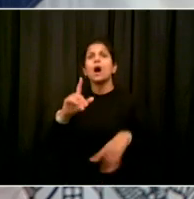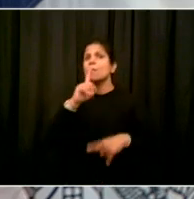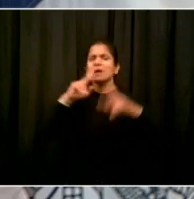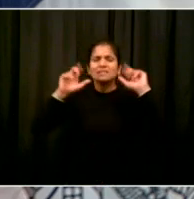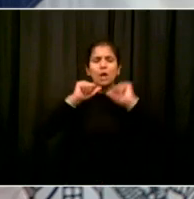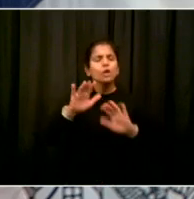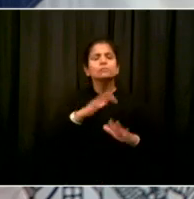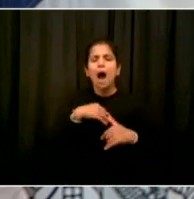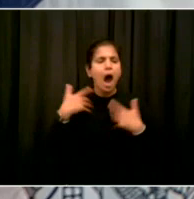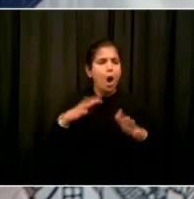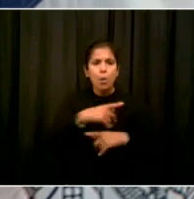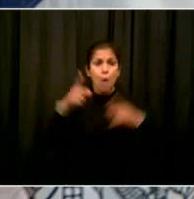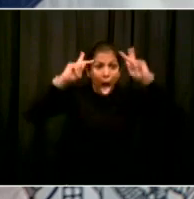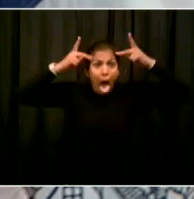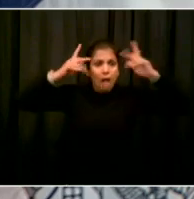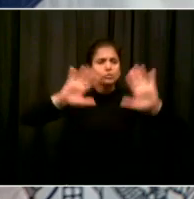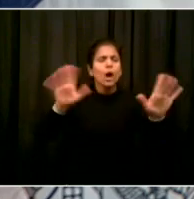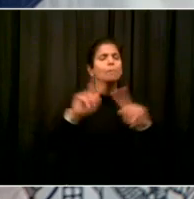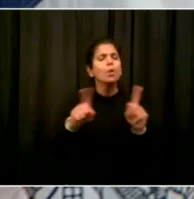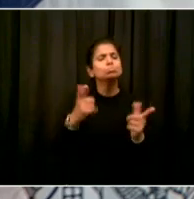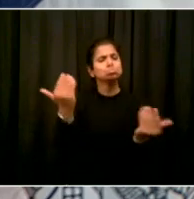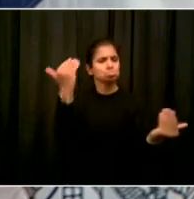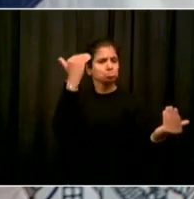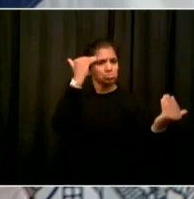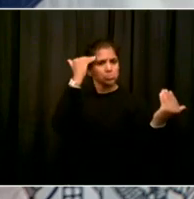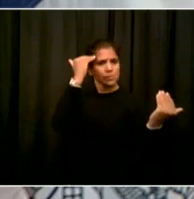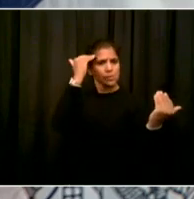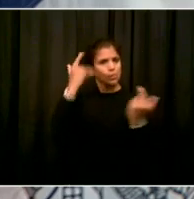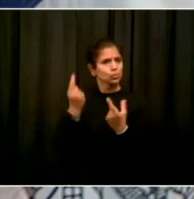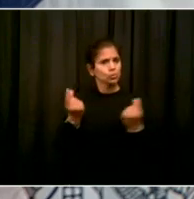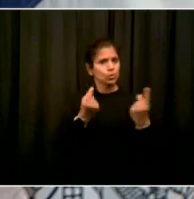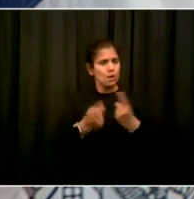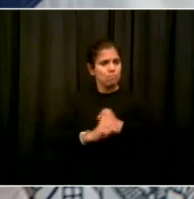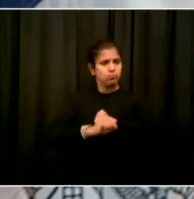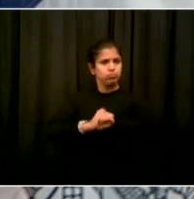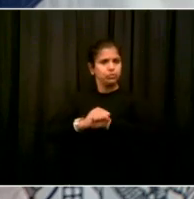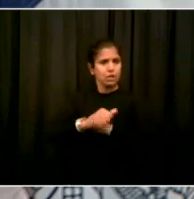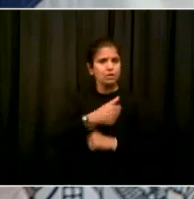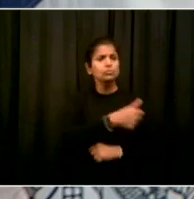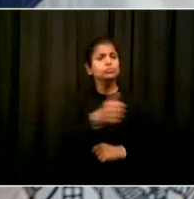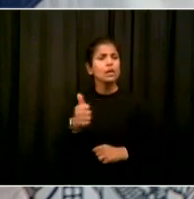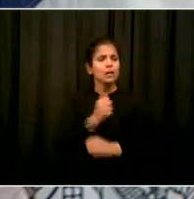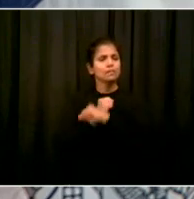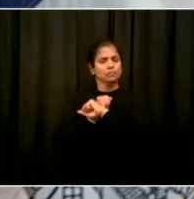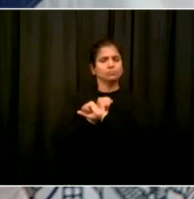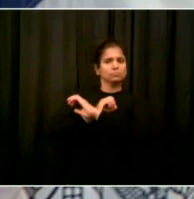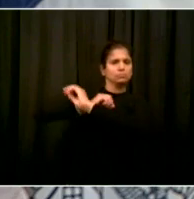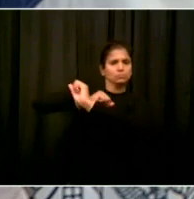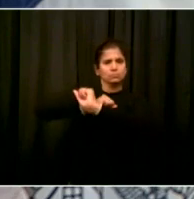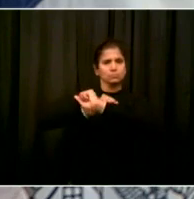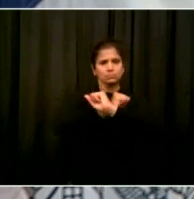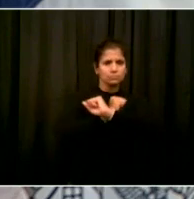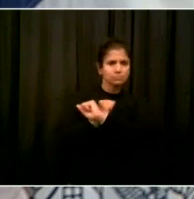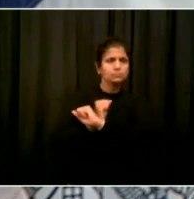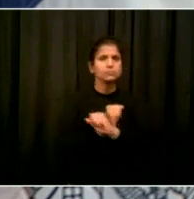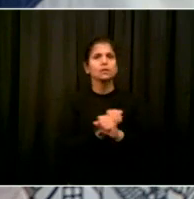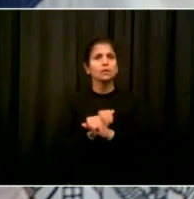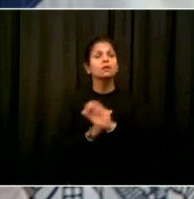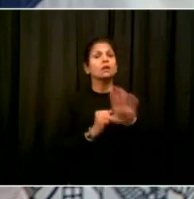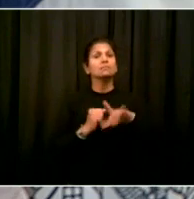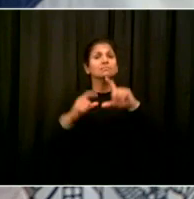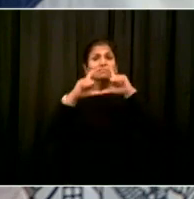to take it really, really seriously. So for everyone out there who's thinking today, should I wear a mask? Yes. Should you practice social distancing? Yes. If